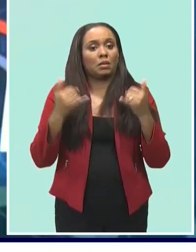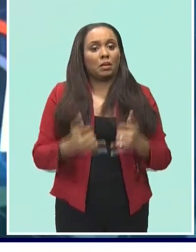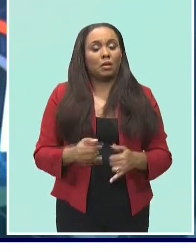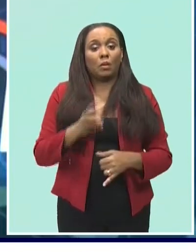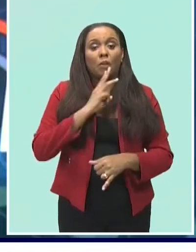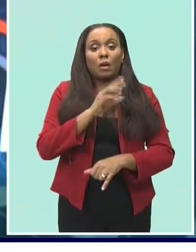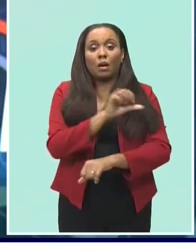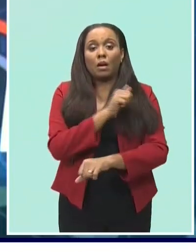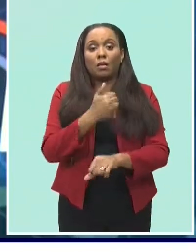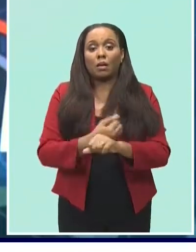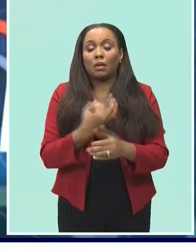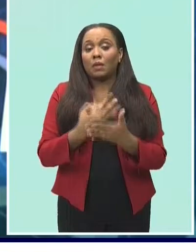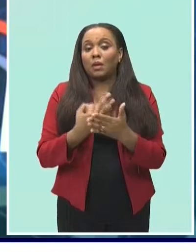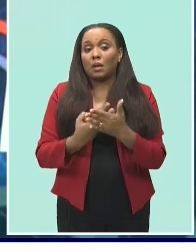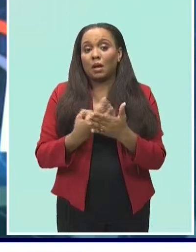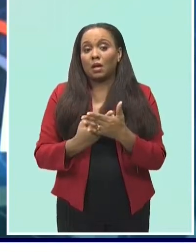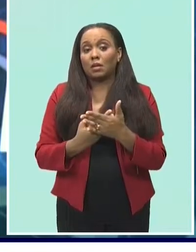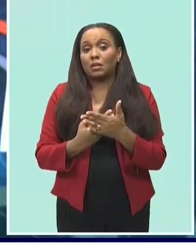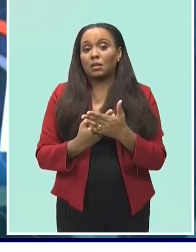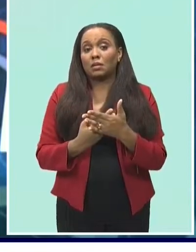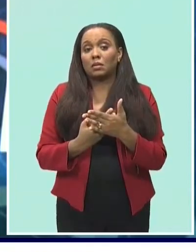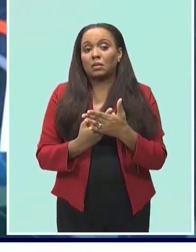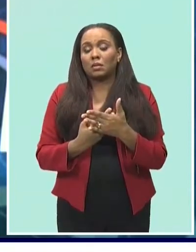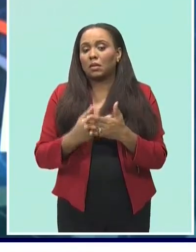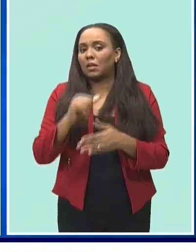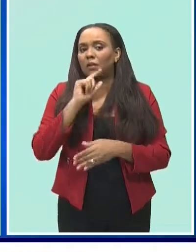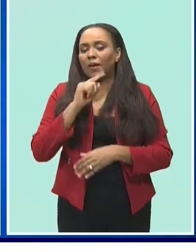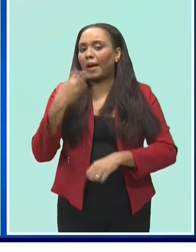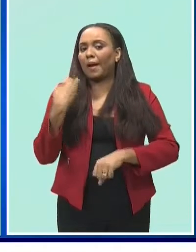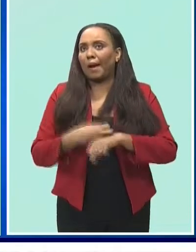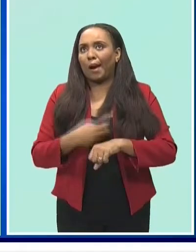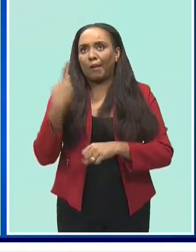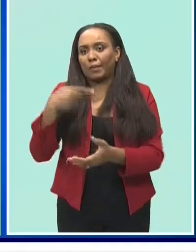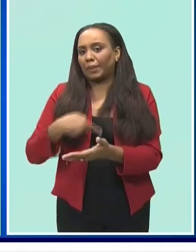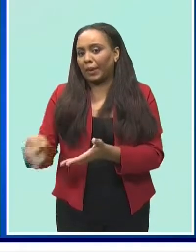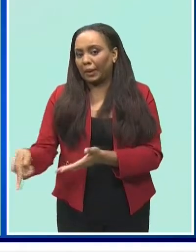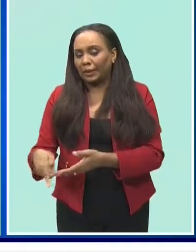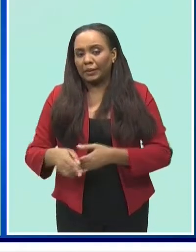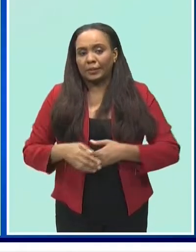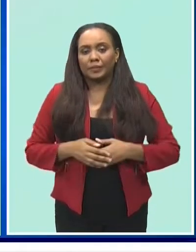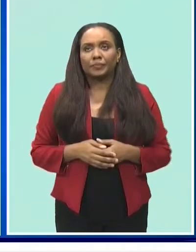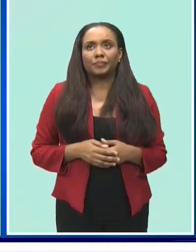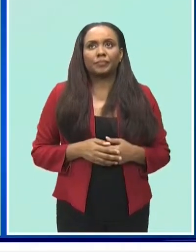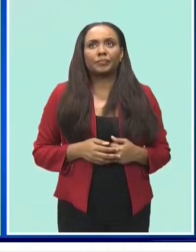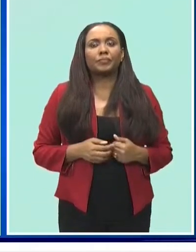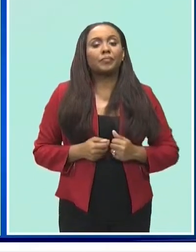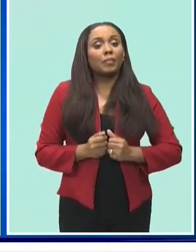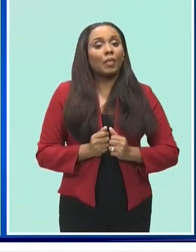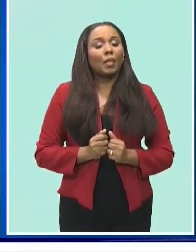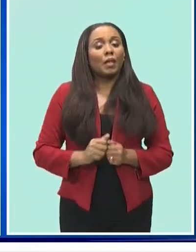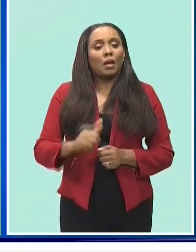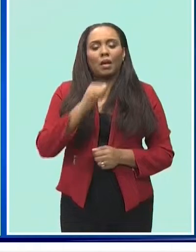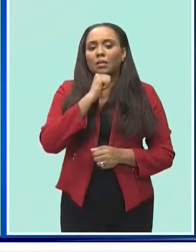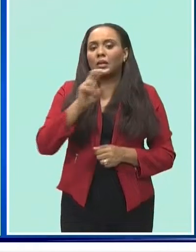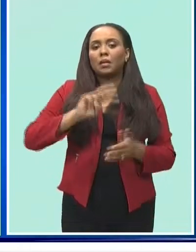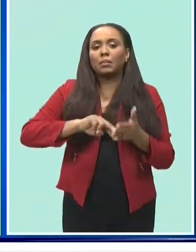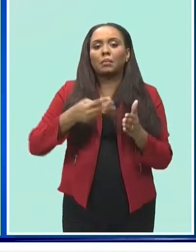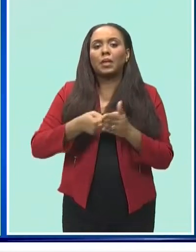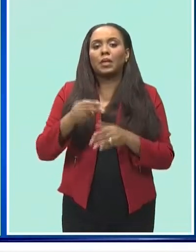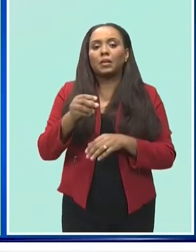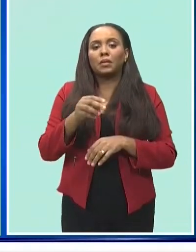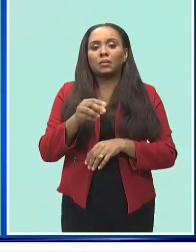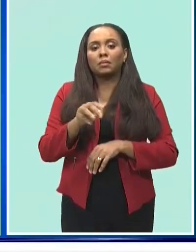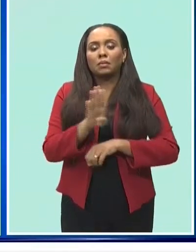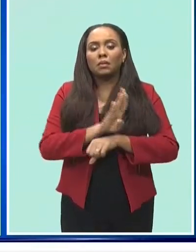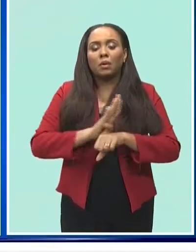position is making enforcement hard. That does not mean that Barbados Water Authority is not held accountable for